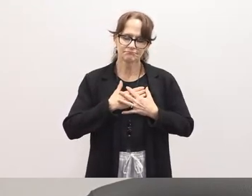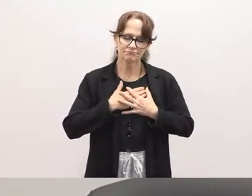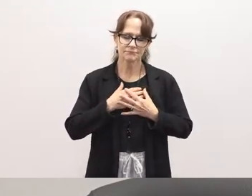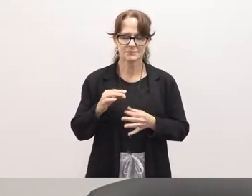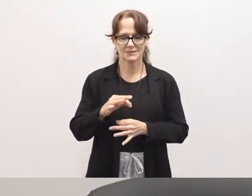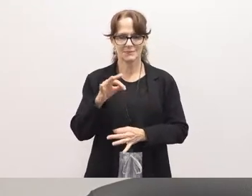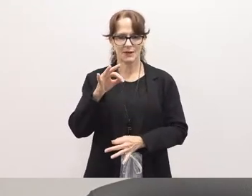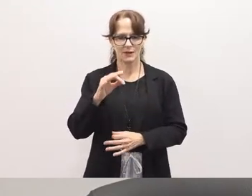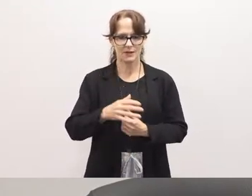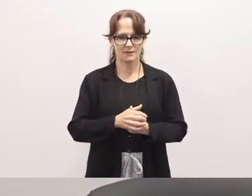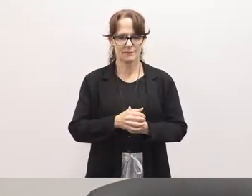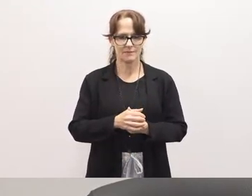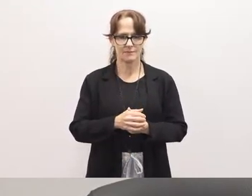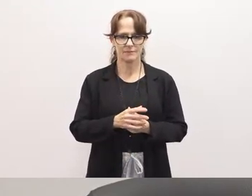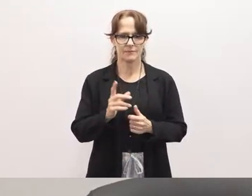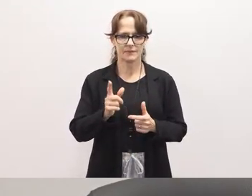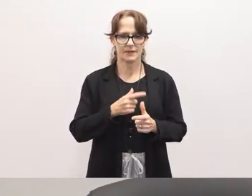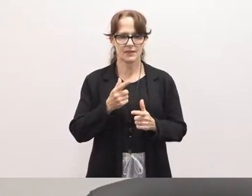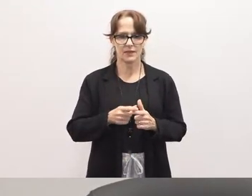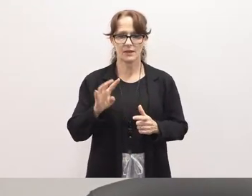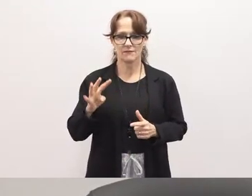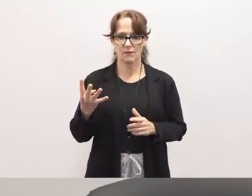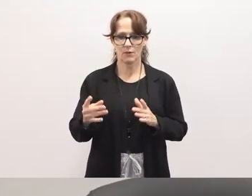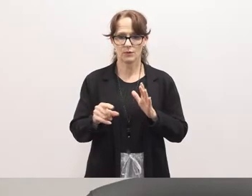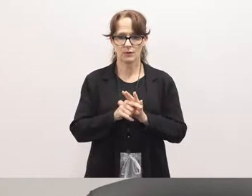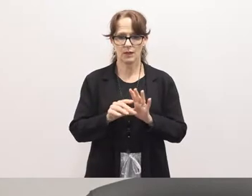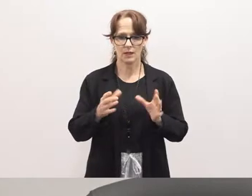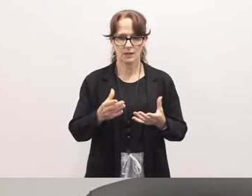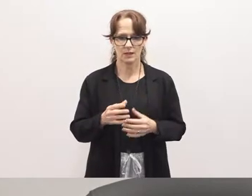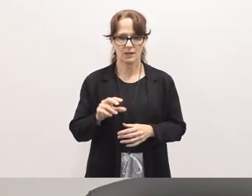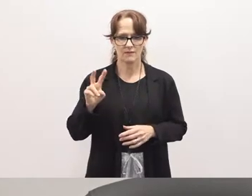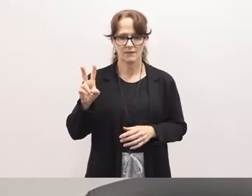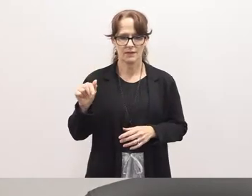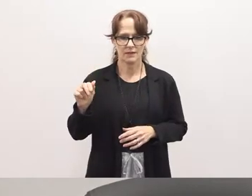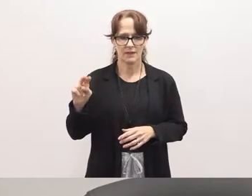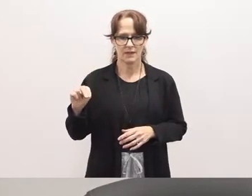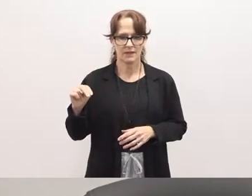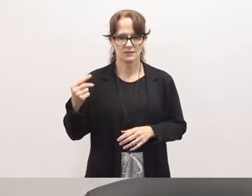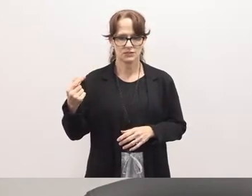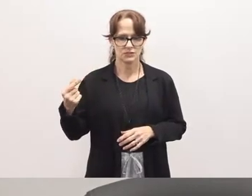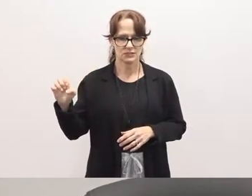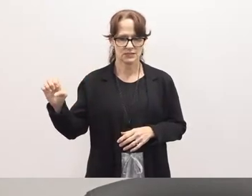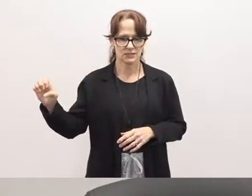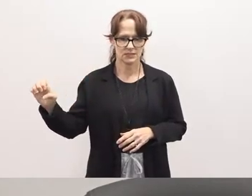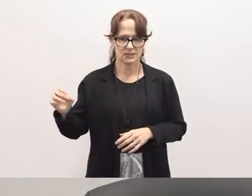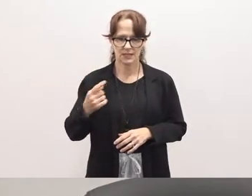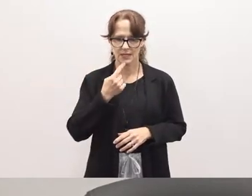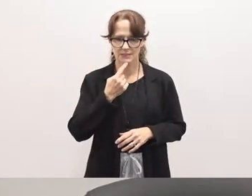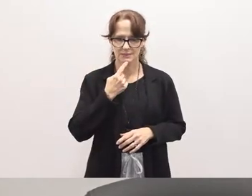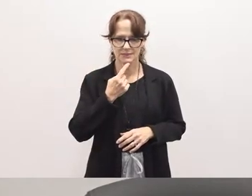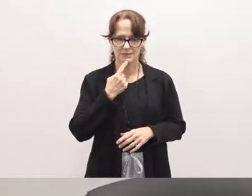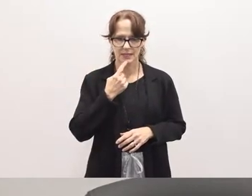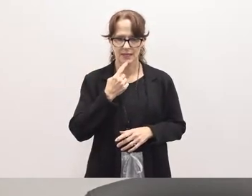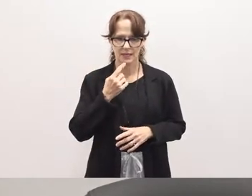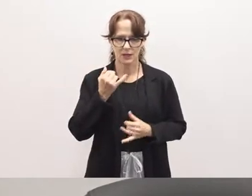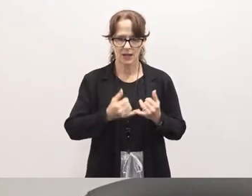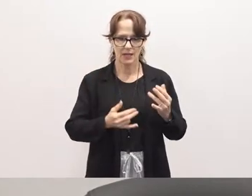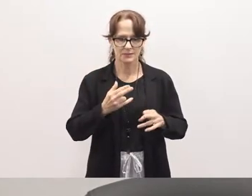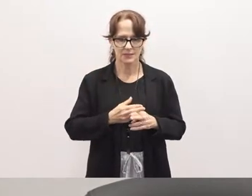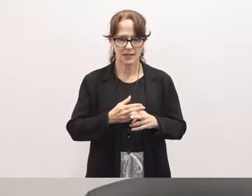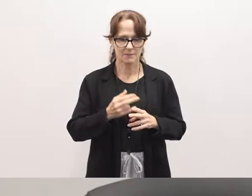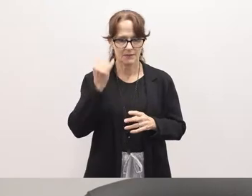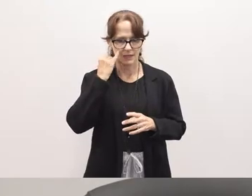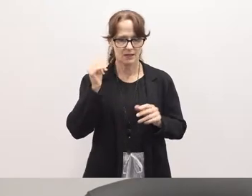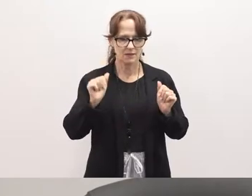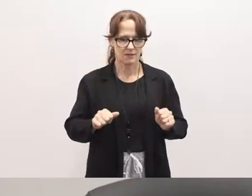spirit. And then we went into a fourth grade class with Mrs. Van Gee. I would say her last name if I could.